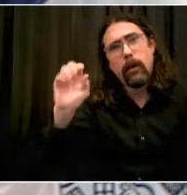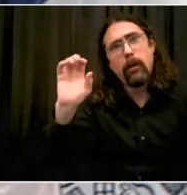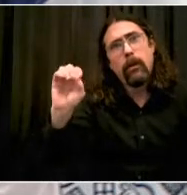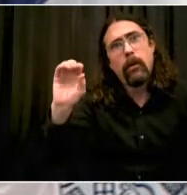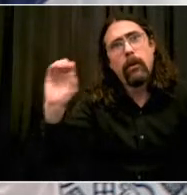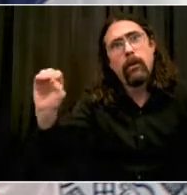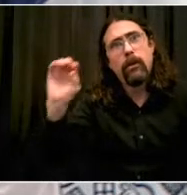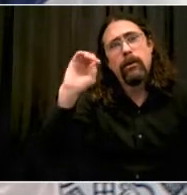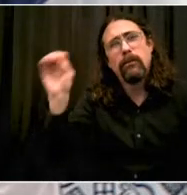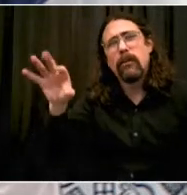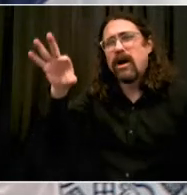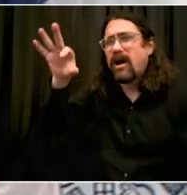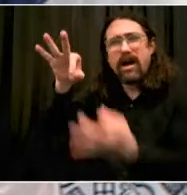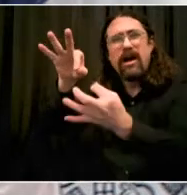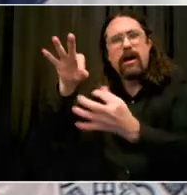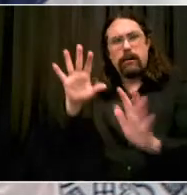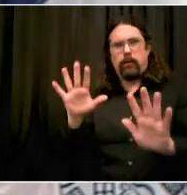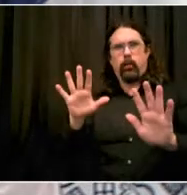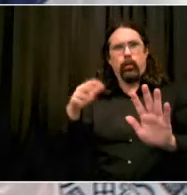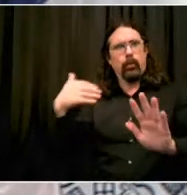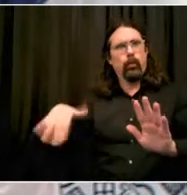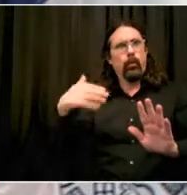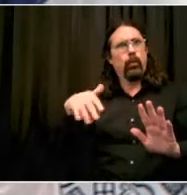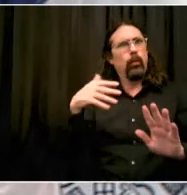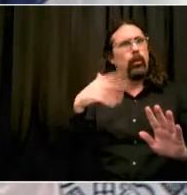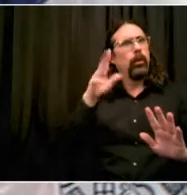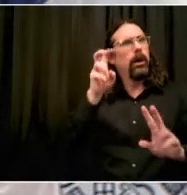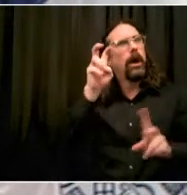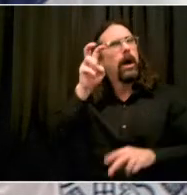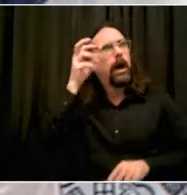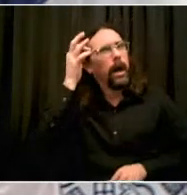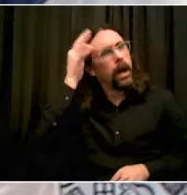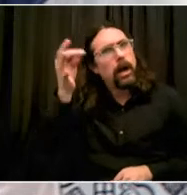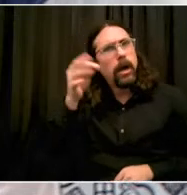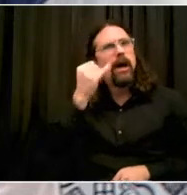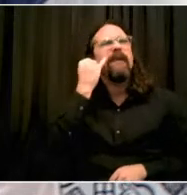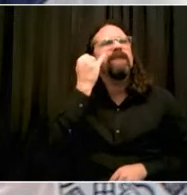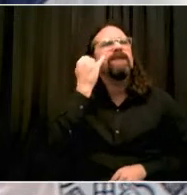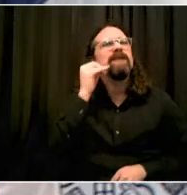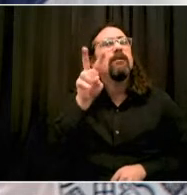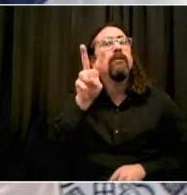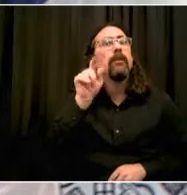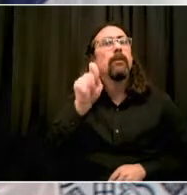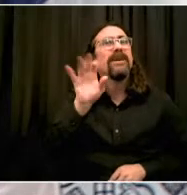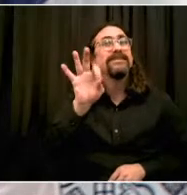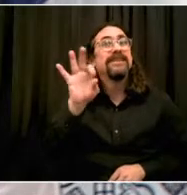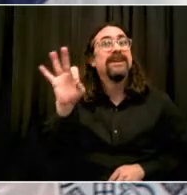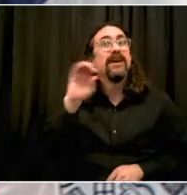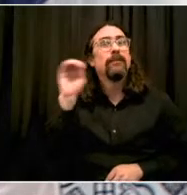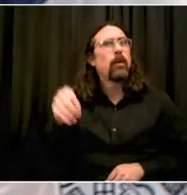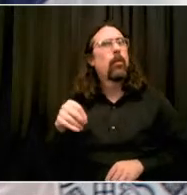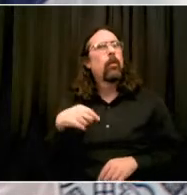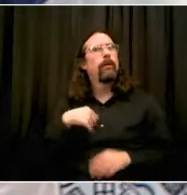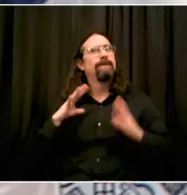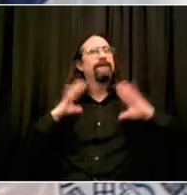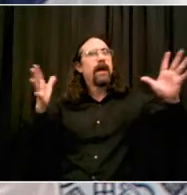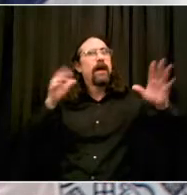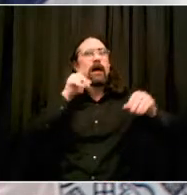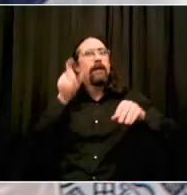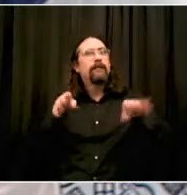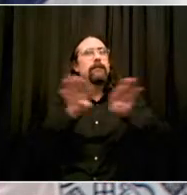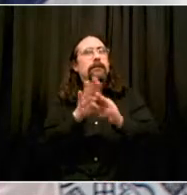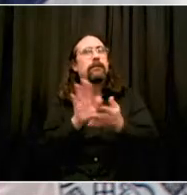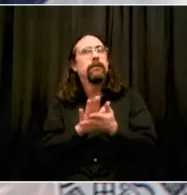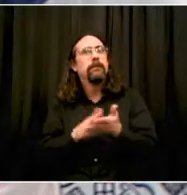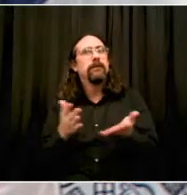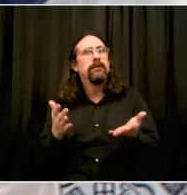have a thorough conversation with the state, including several conversations I had with the governor, because it was about